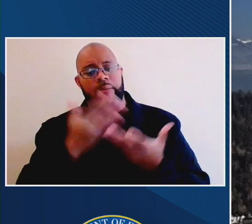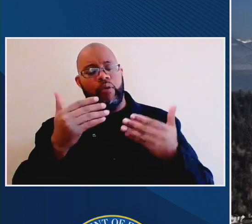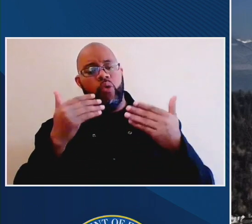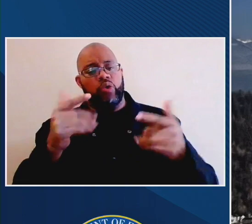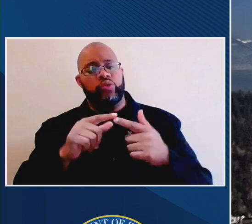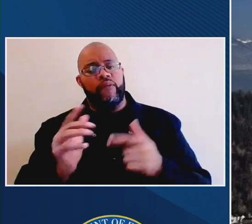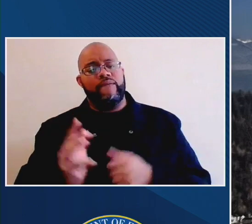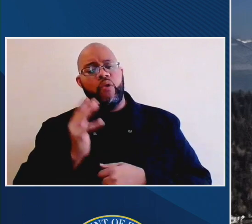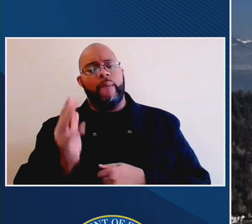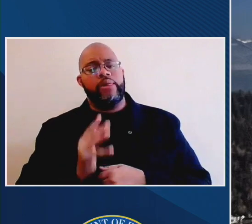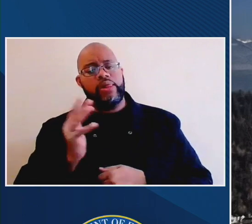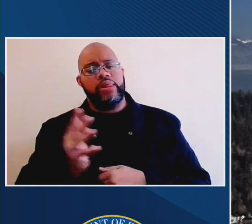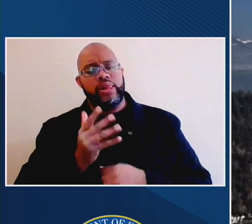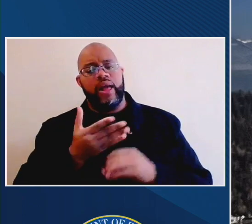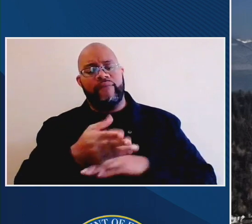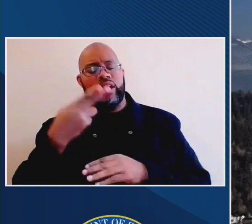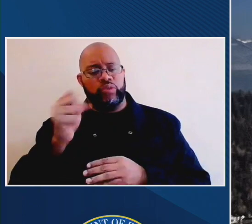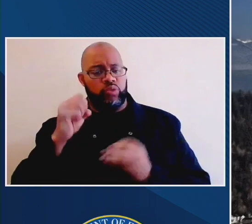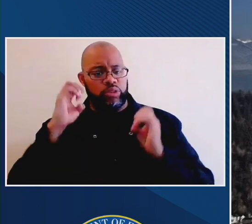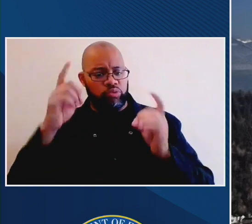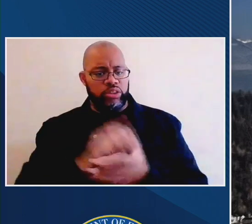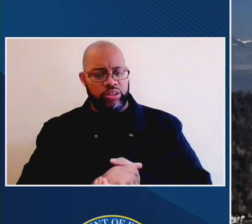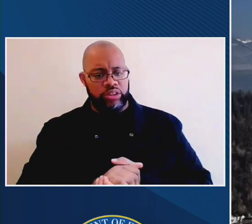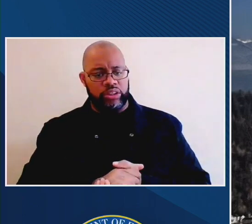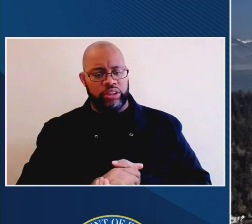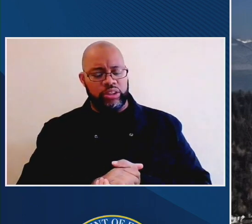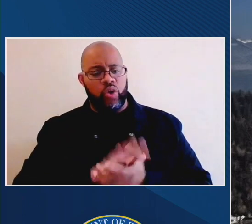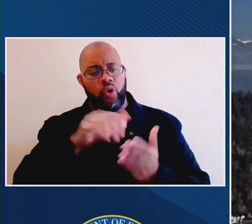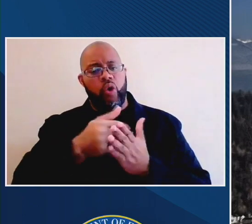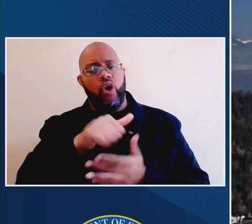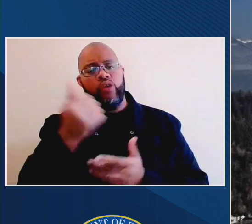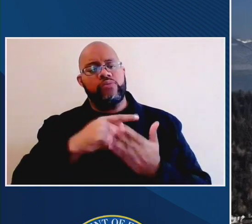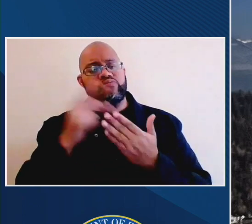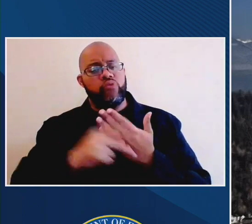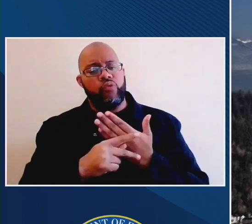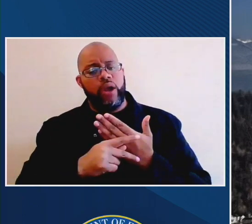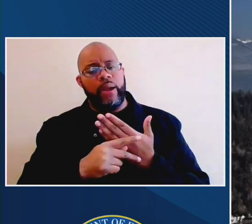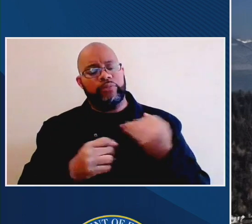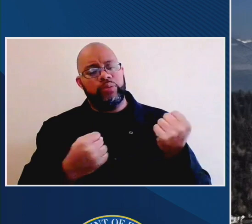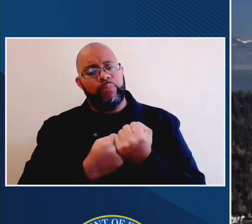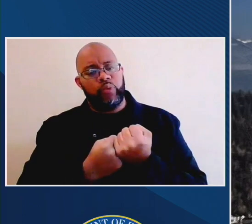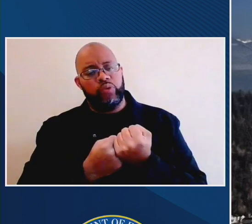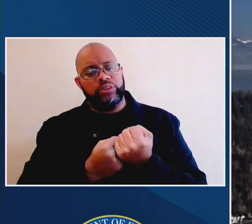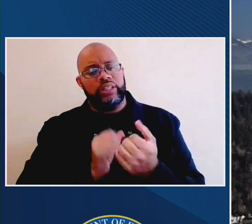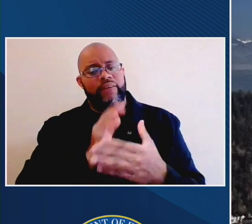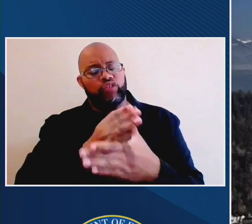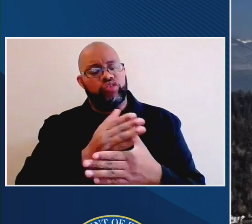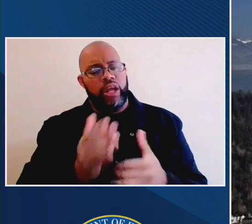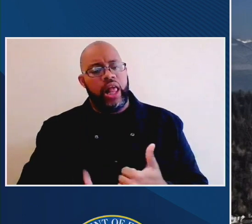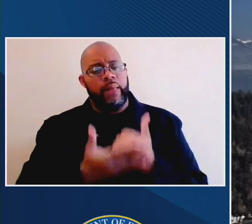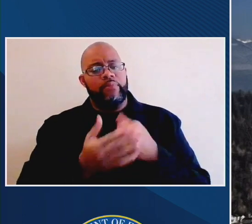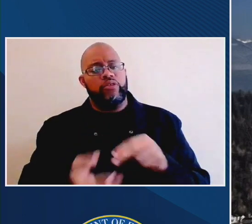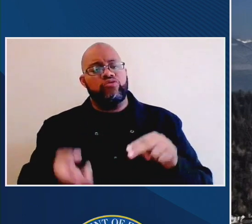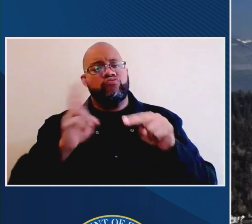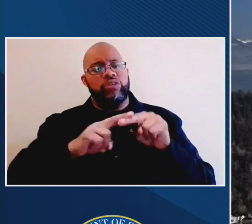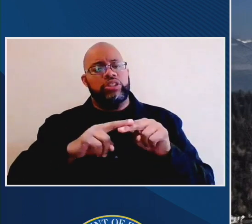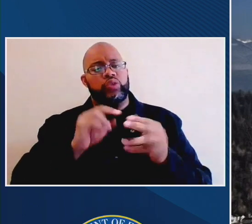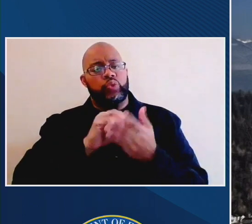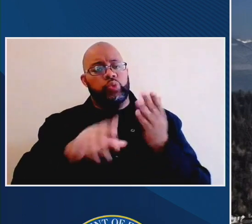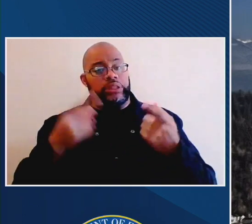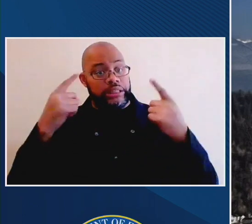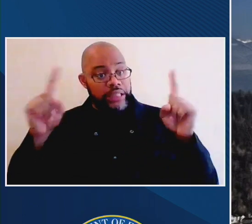here, so not this morning, but it might have been from Gabby, if I'm getting the pronunciation of her first name right, is that